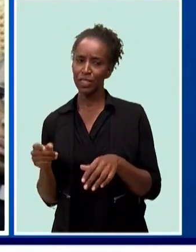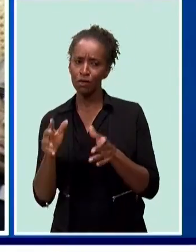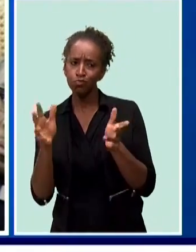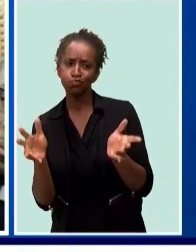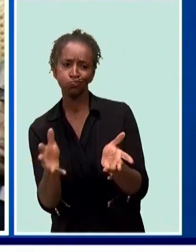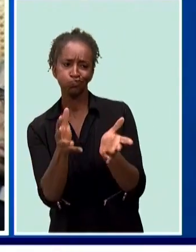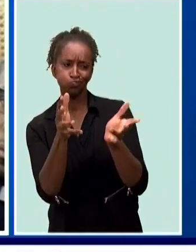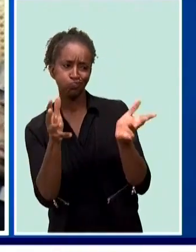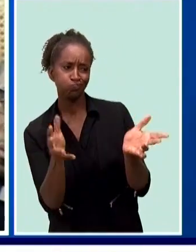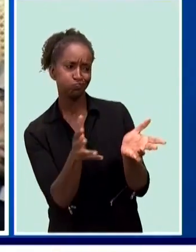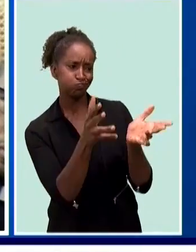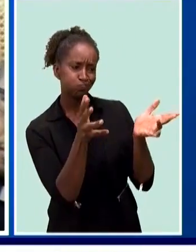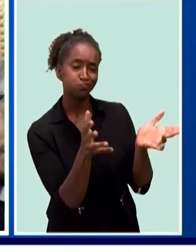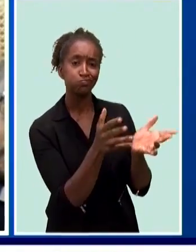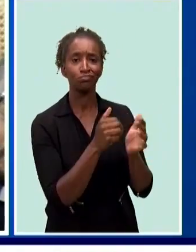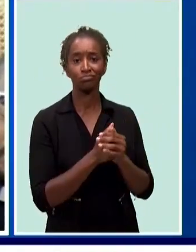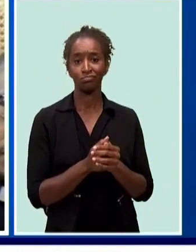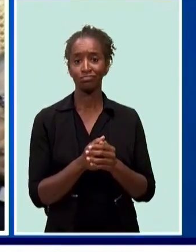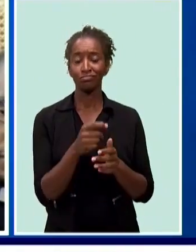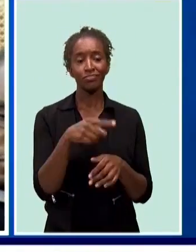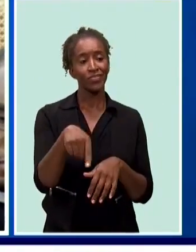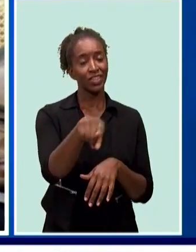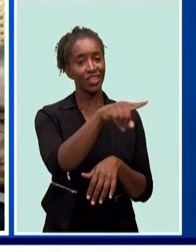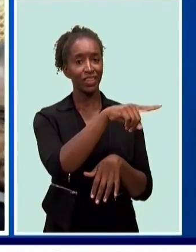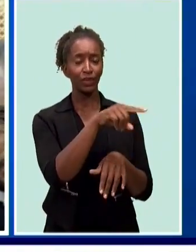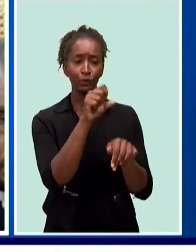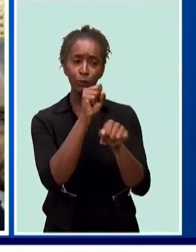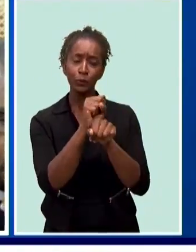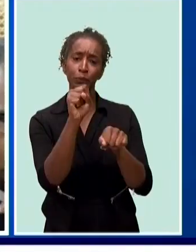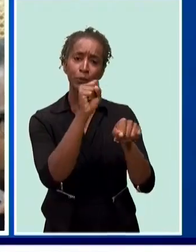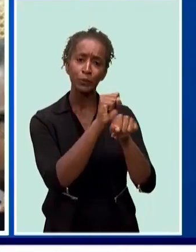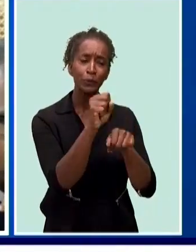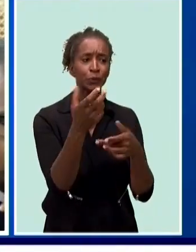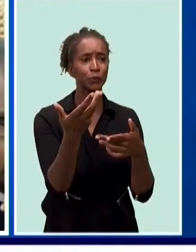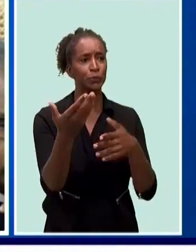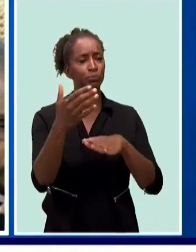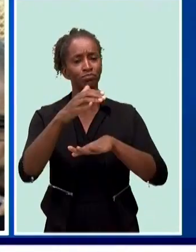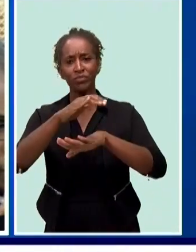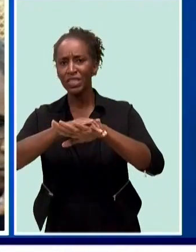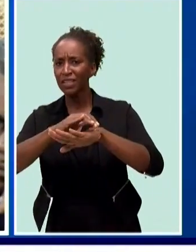the people that work in the missions in London,